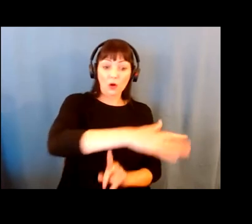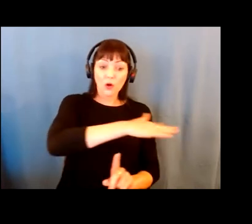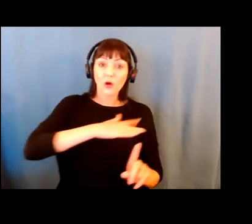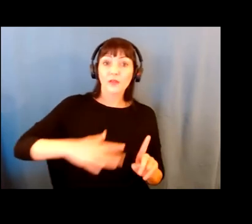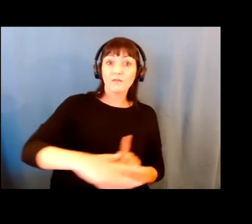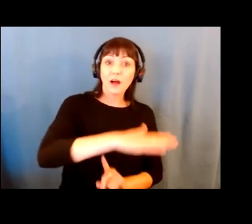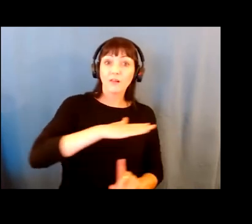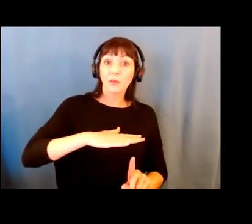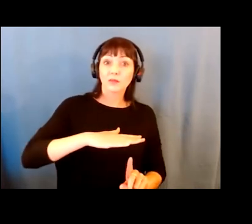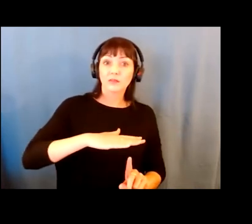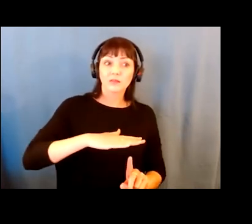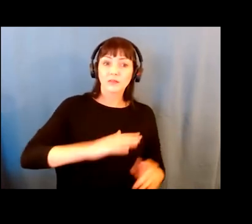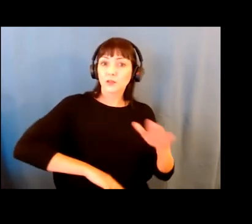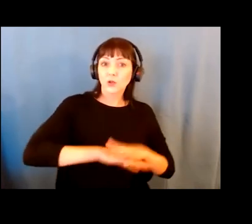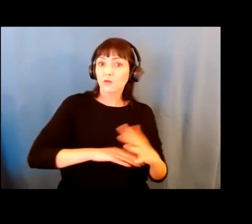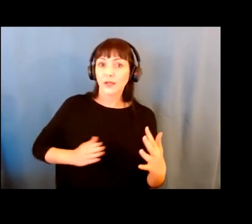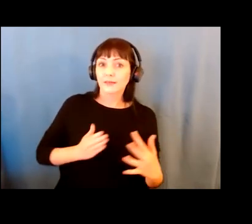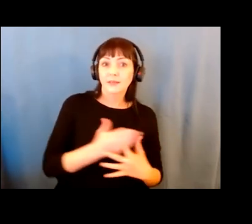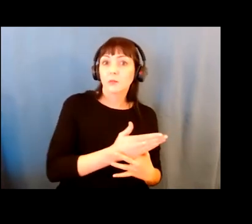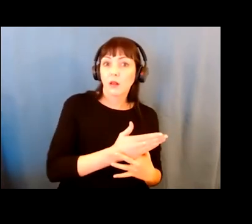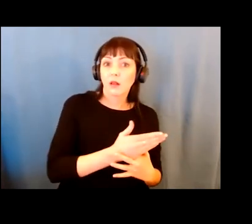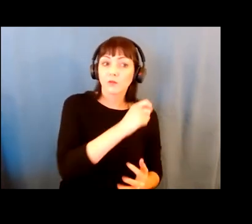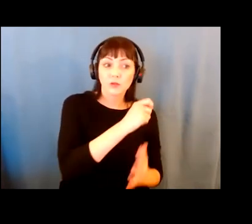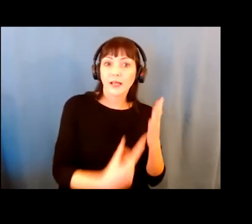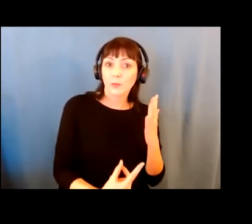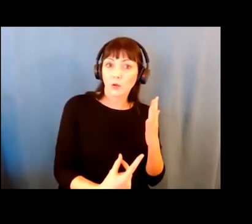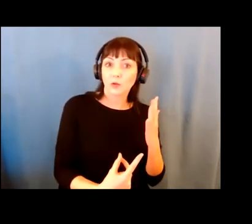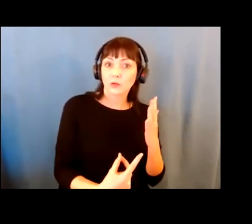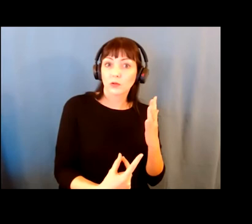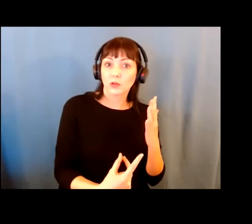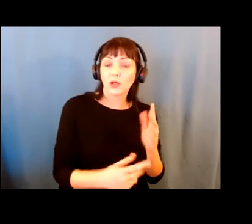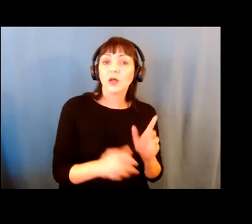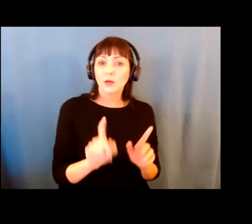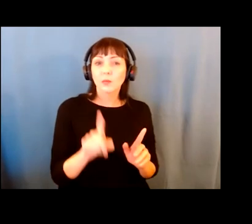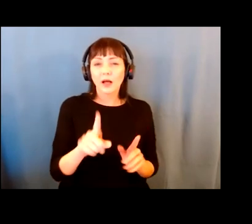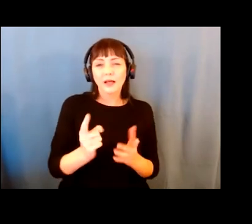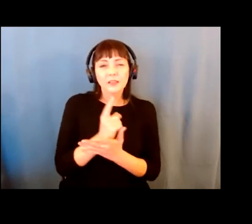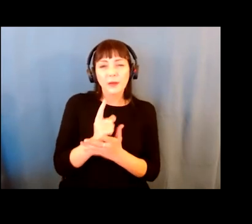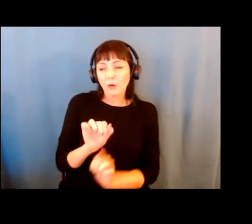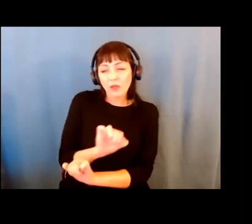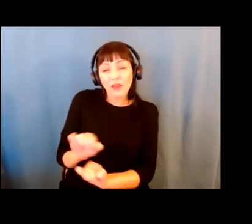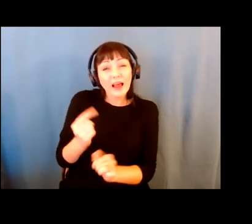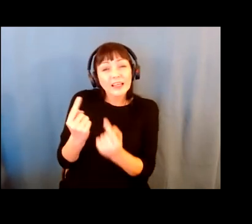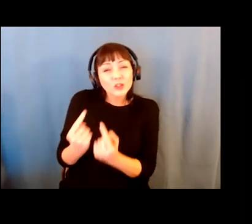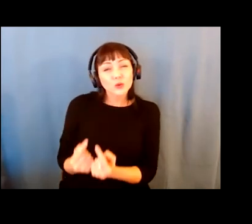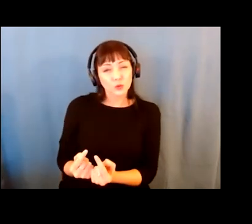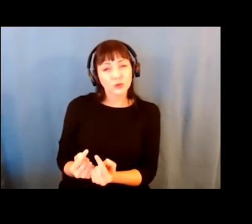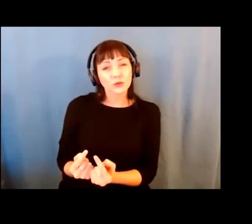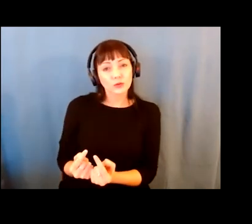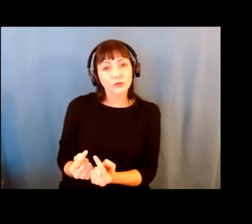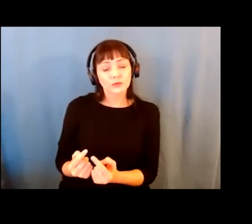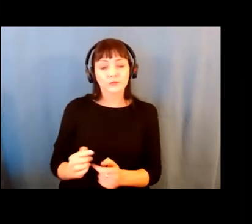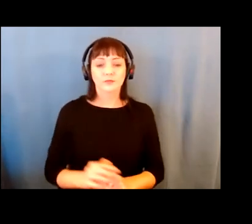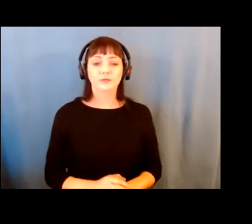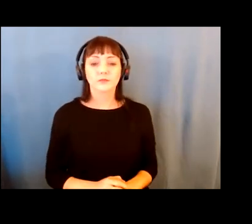completely inaccessible to disabled young people. It's about the issues of that disabled person. One of the, you know, the